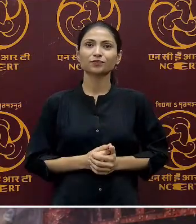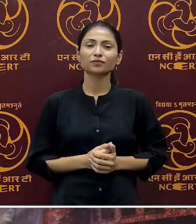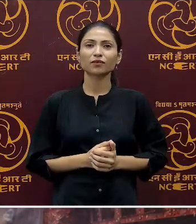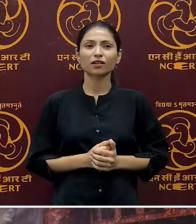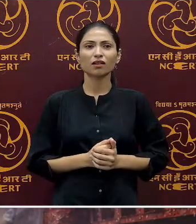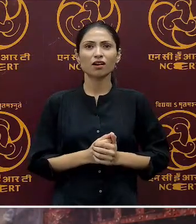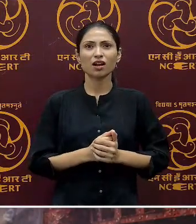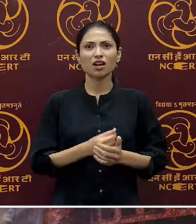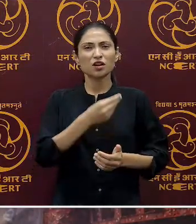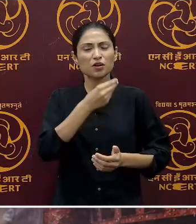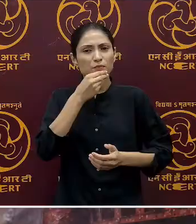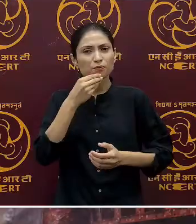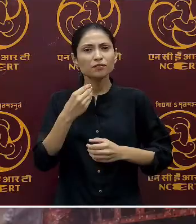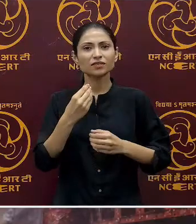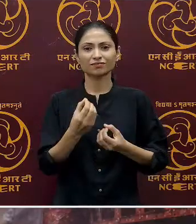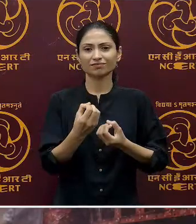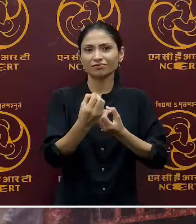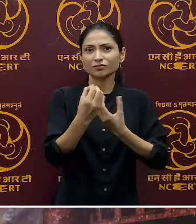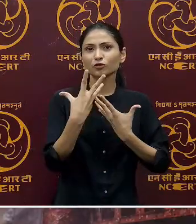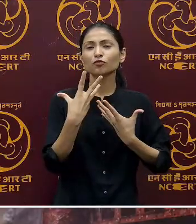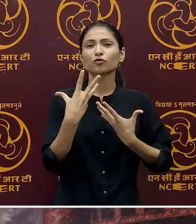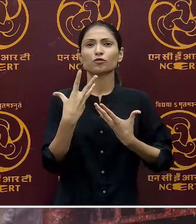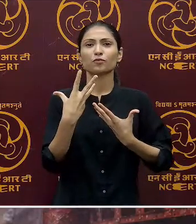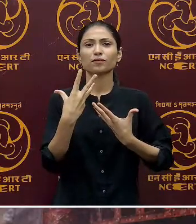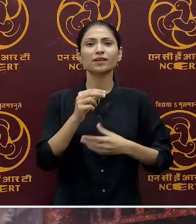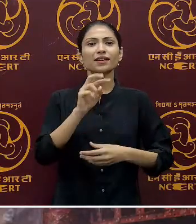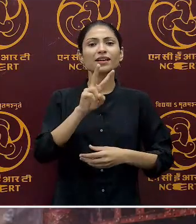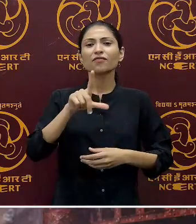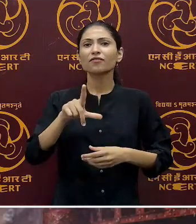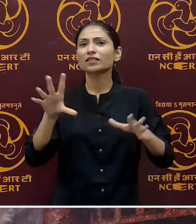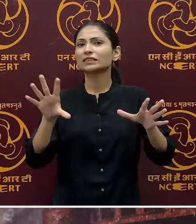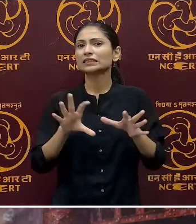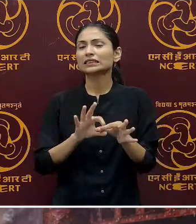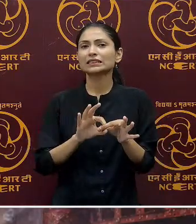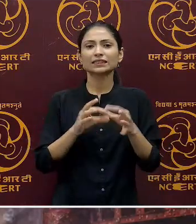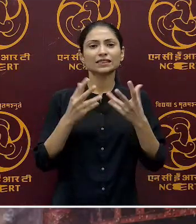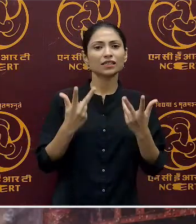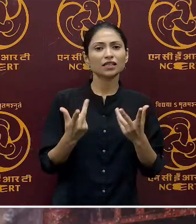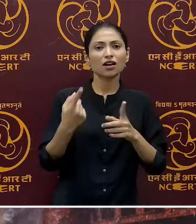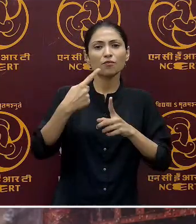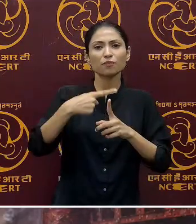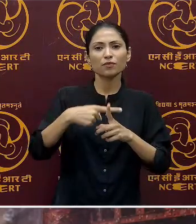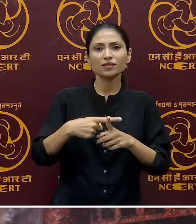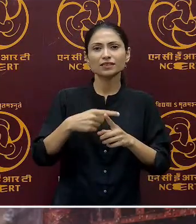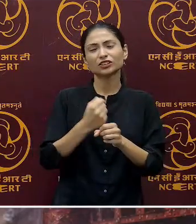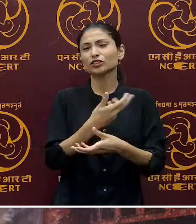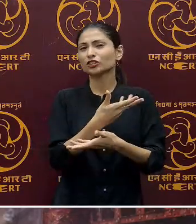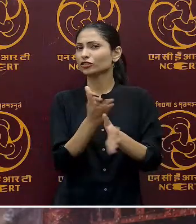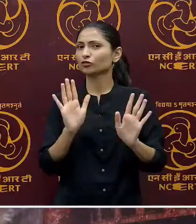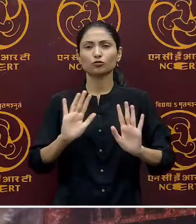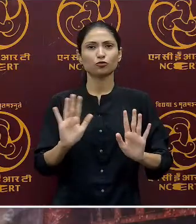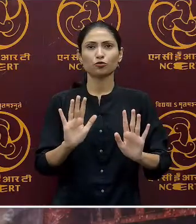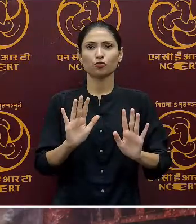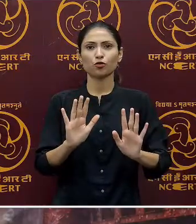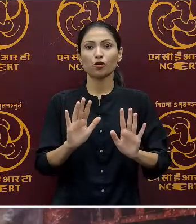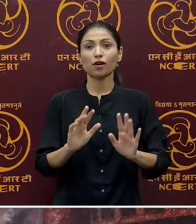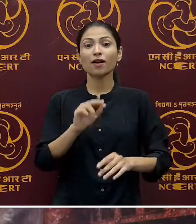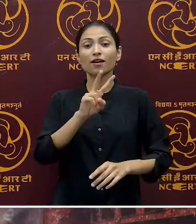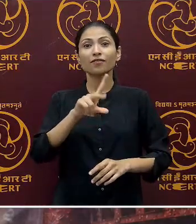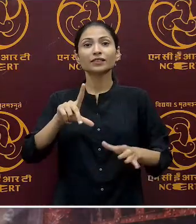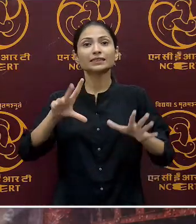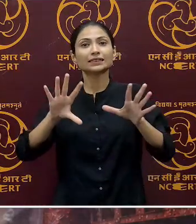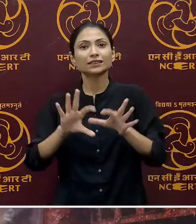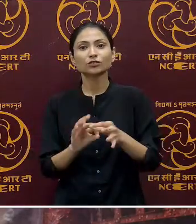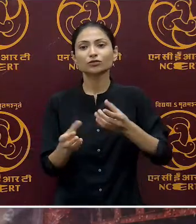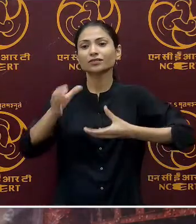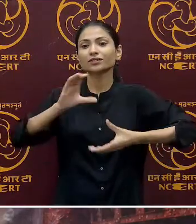you. What exactly is the importance of virtual labs, and not in general? We are talking about in reference to chemistry in